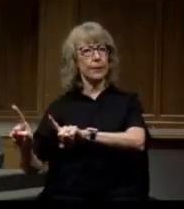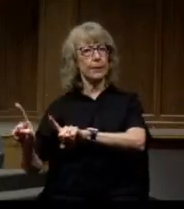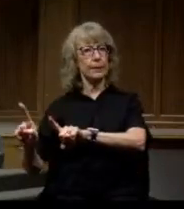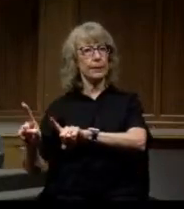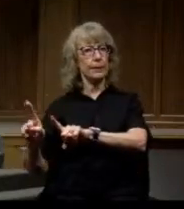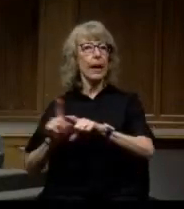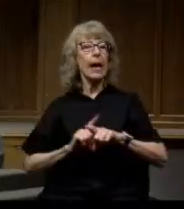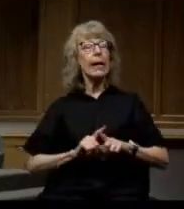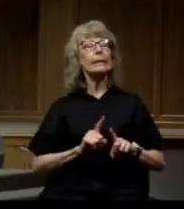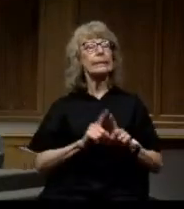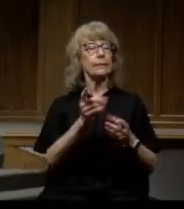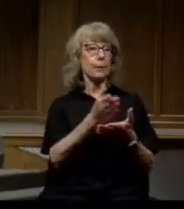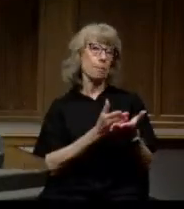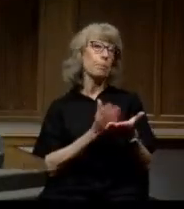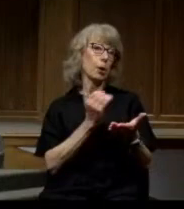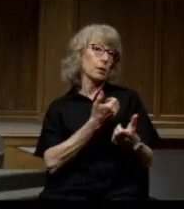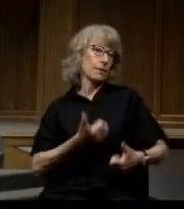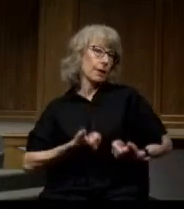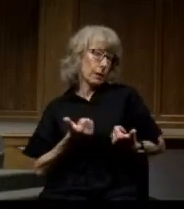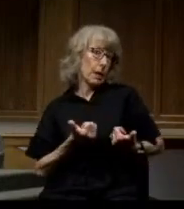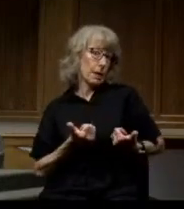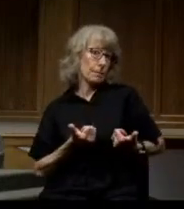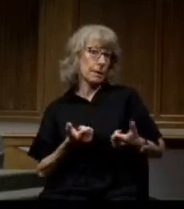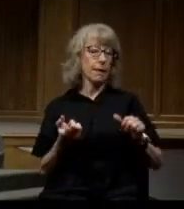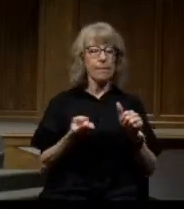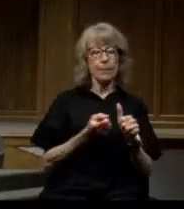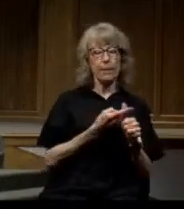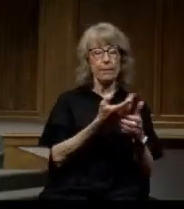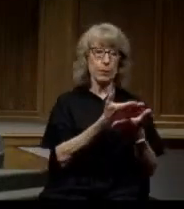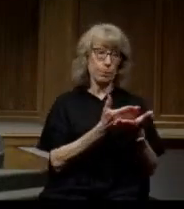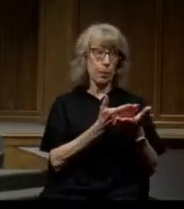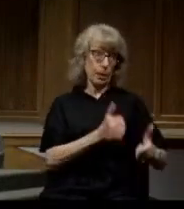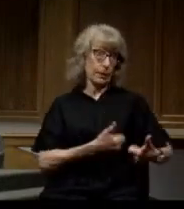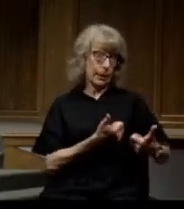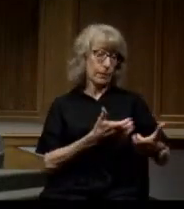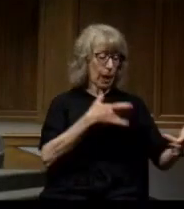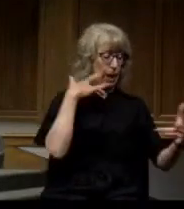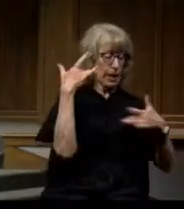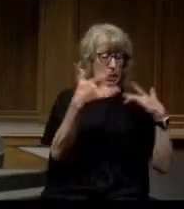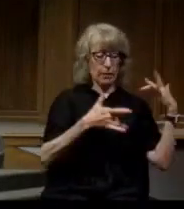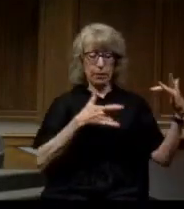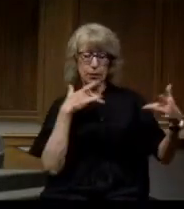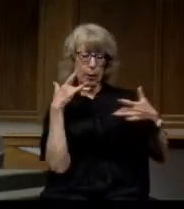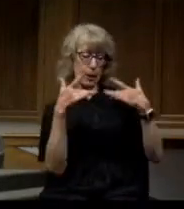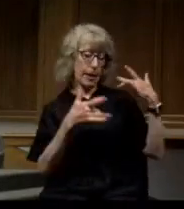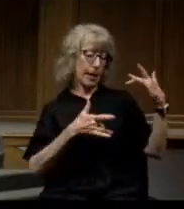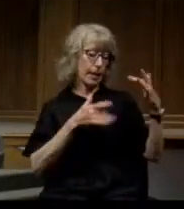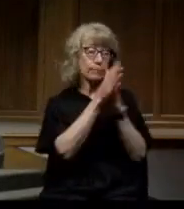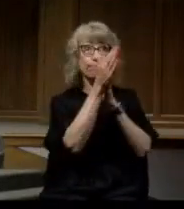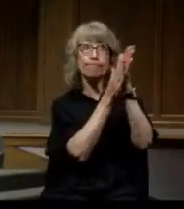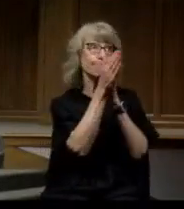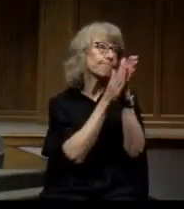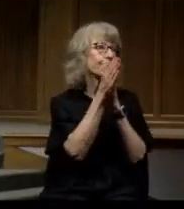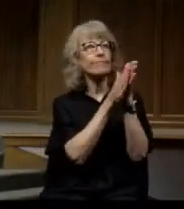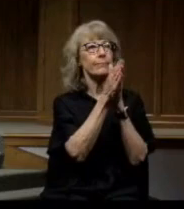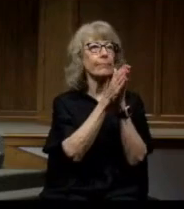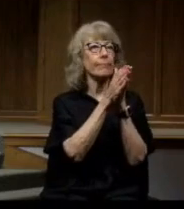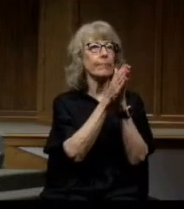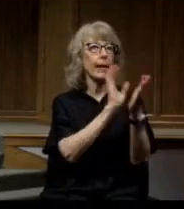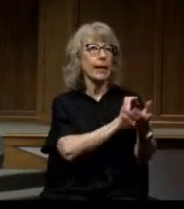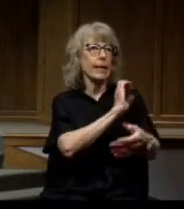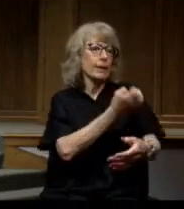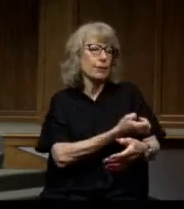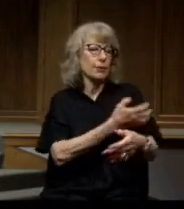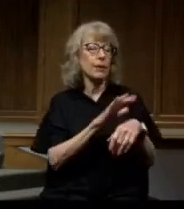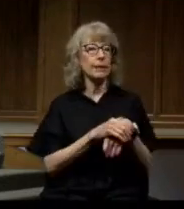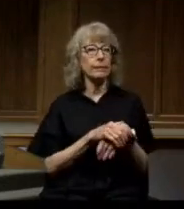life, generally we're full of energy and enthusiasm, and following Jesus looks kind of like that. Just go